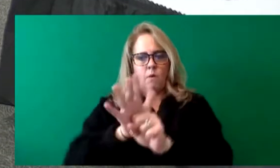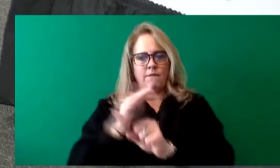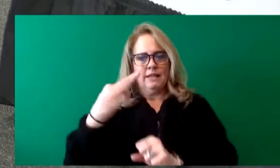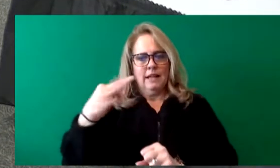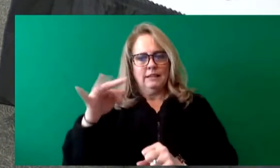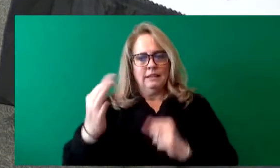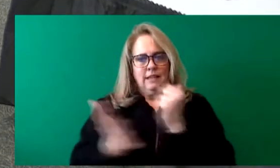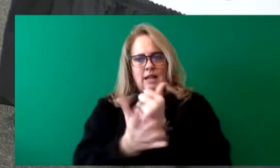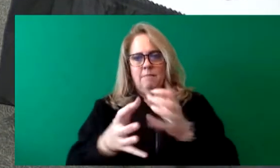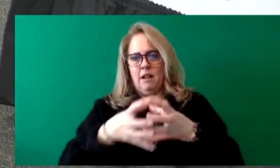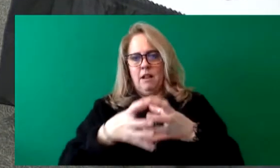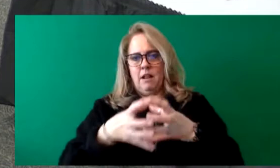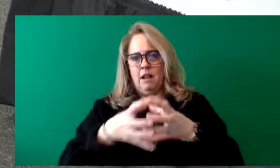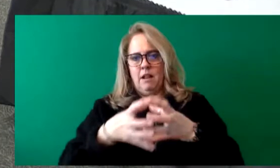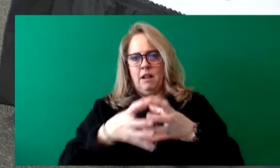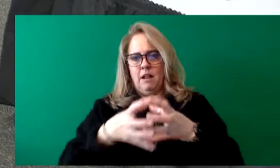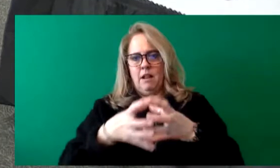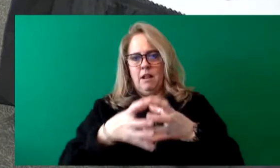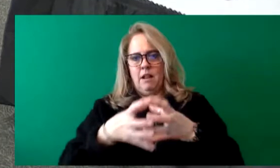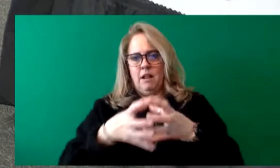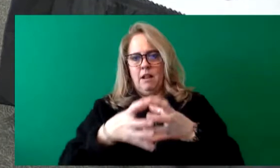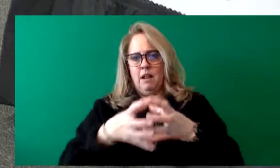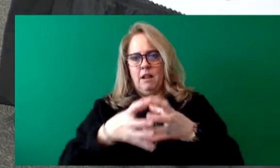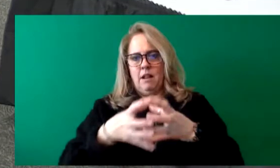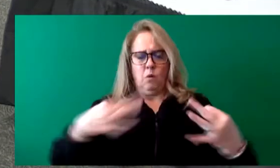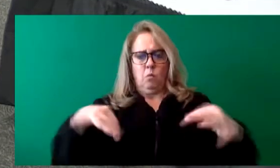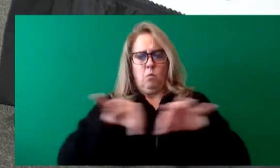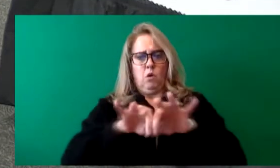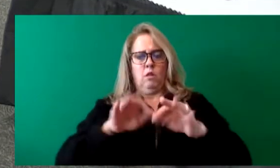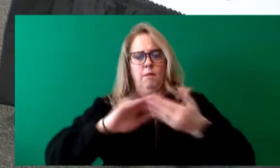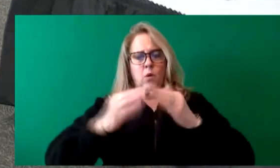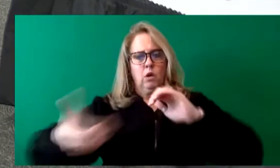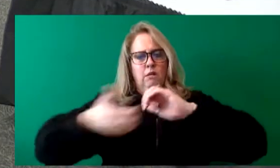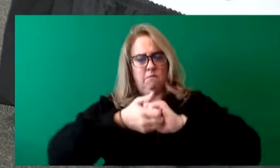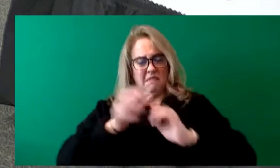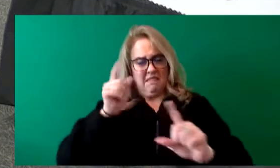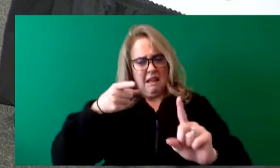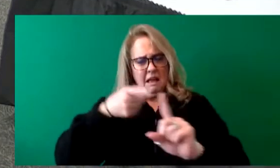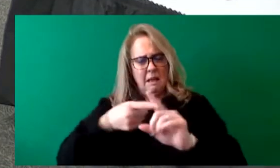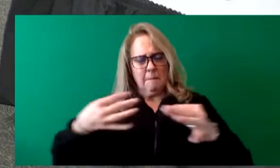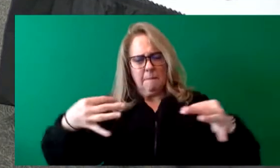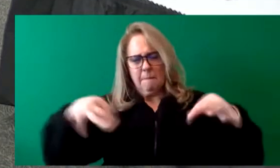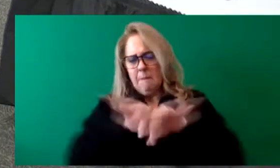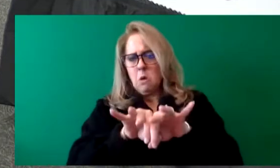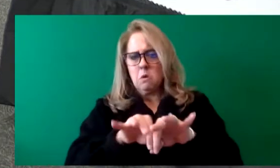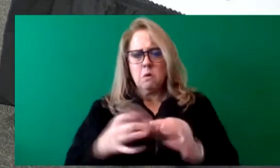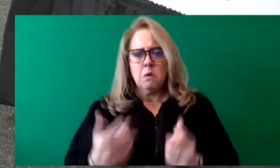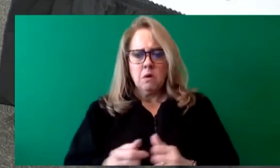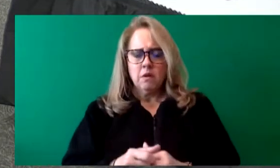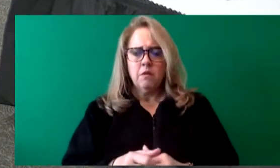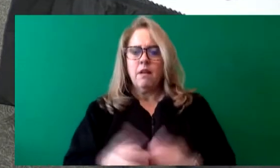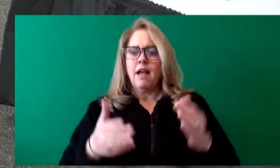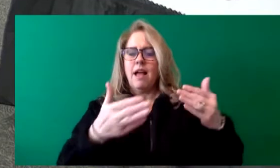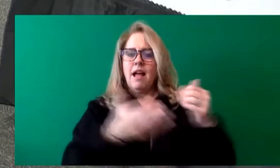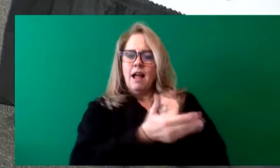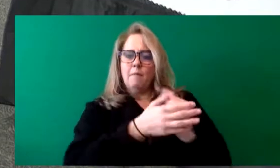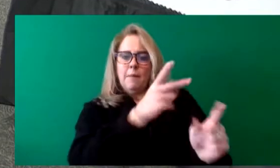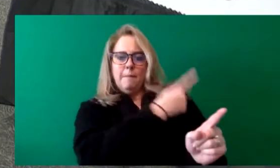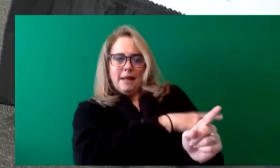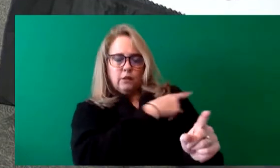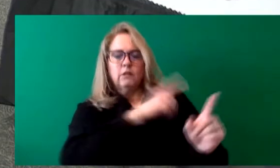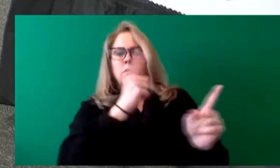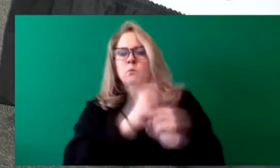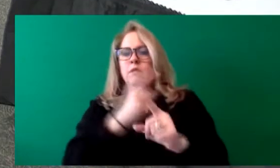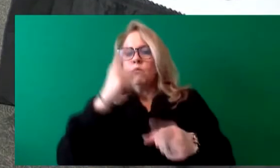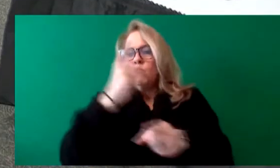were critical community partners in helping to connect patients to the right care at the right place at the right time during